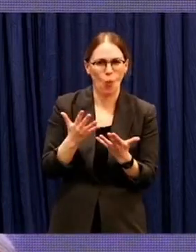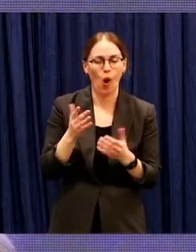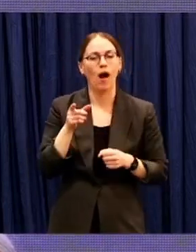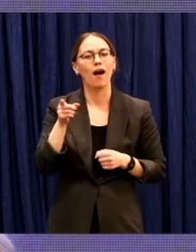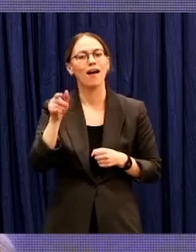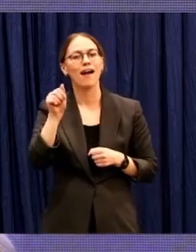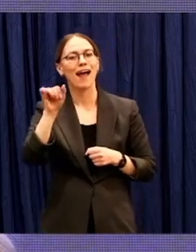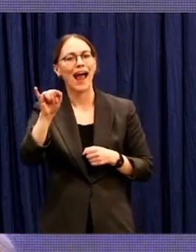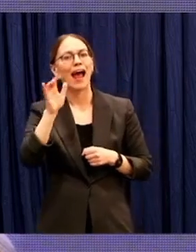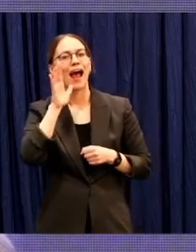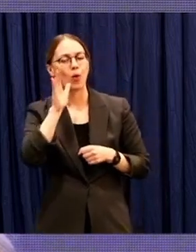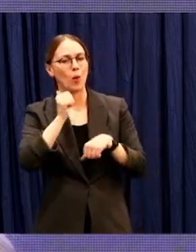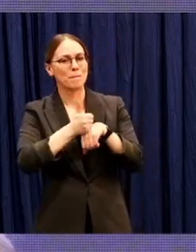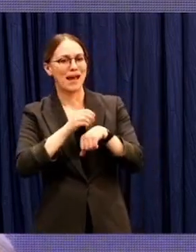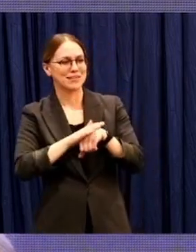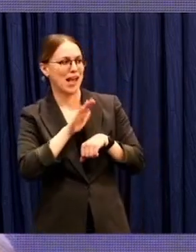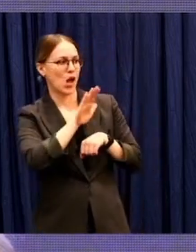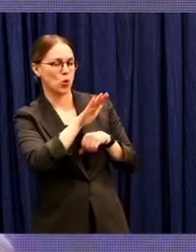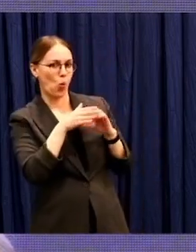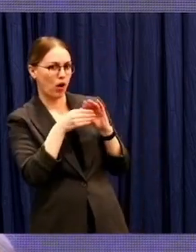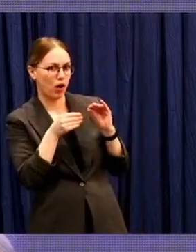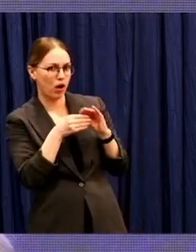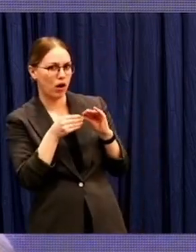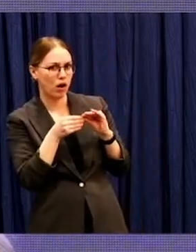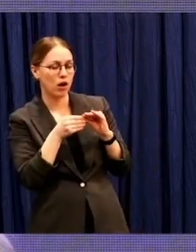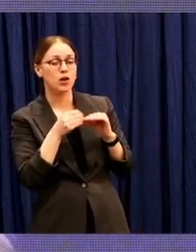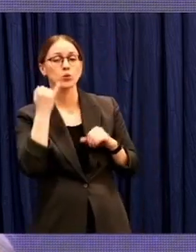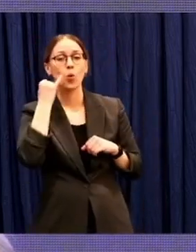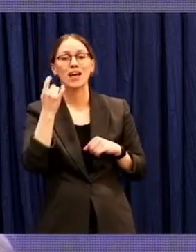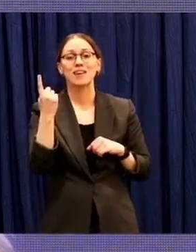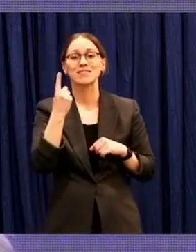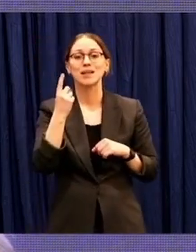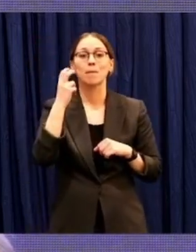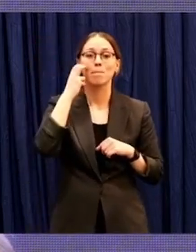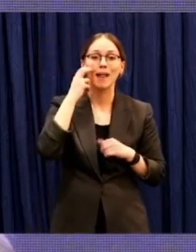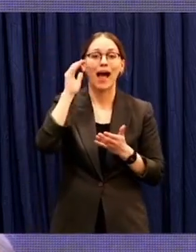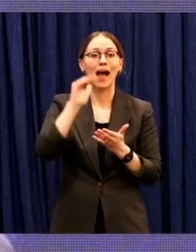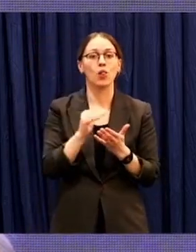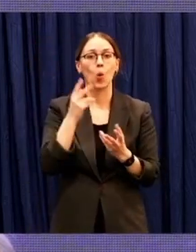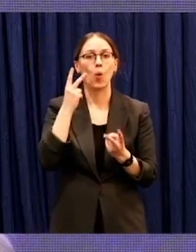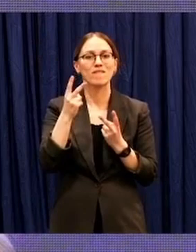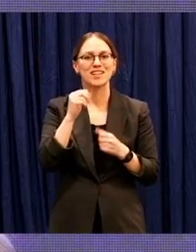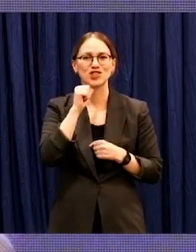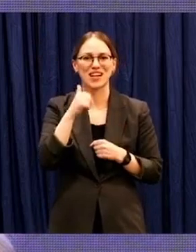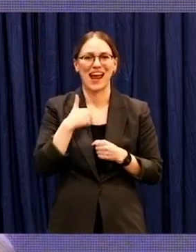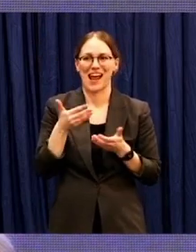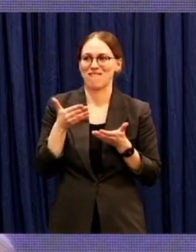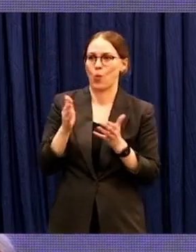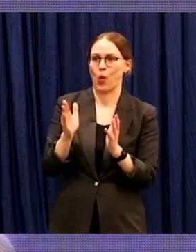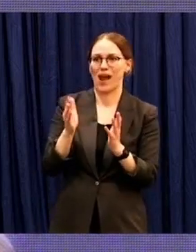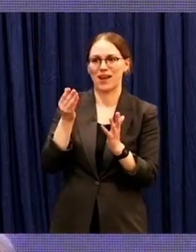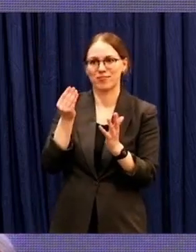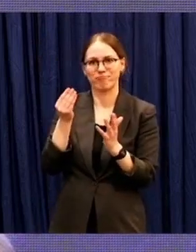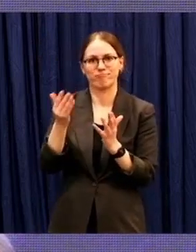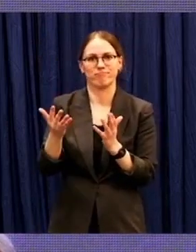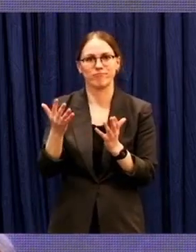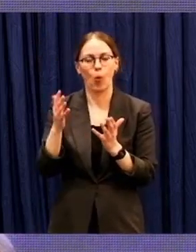on what it generated. So anybody who's blind or low vision doesn't have a reliable way to check what's being